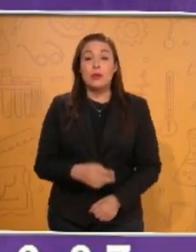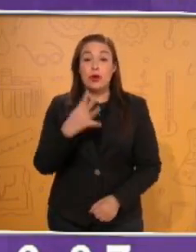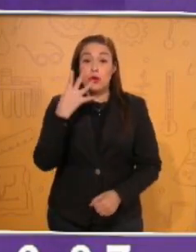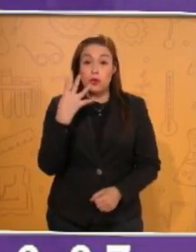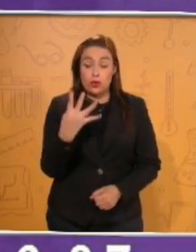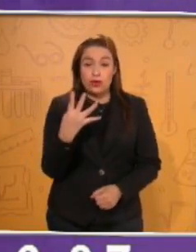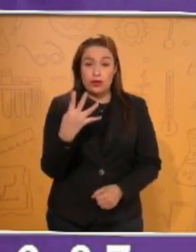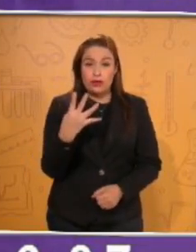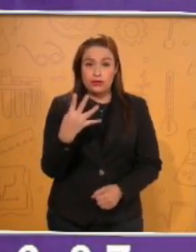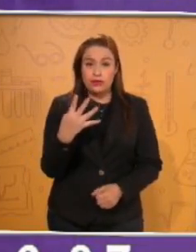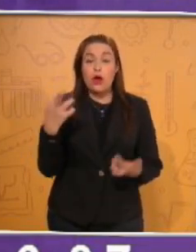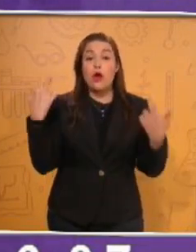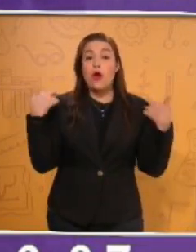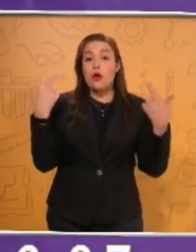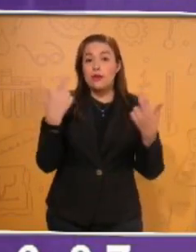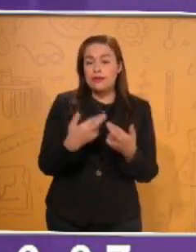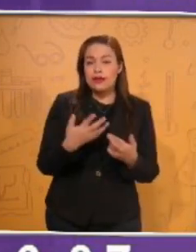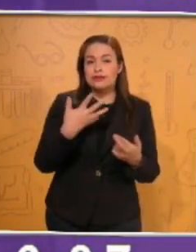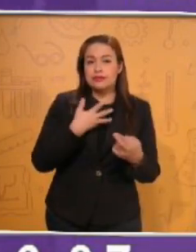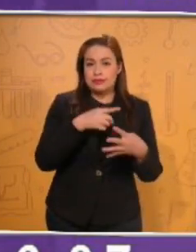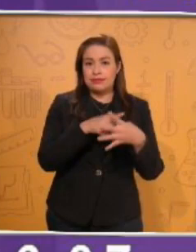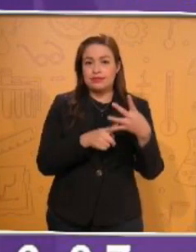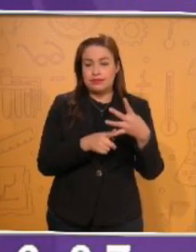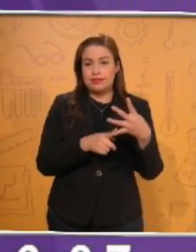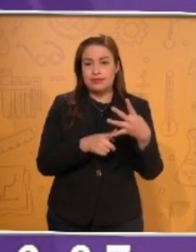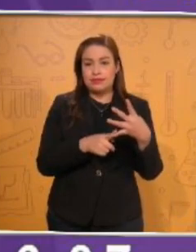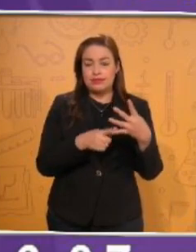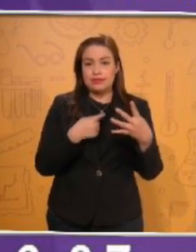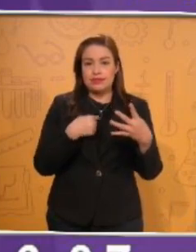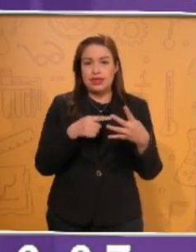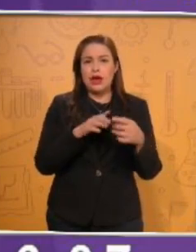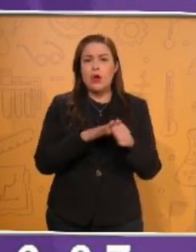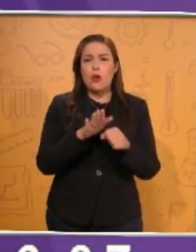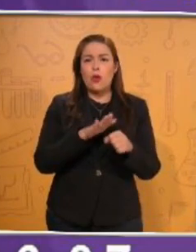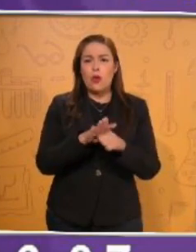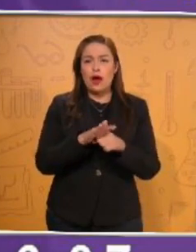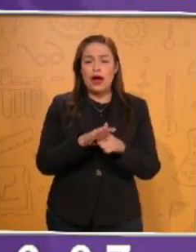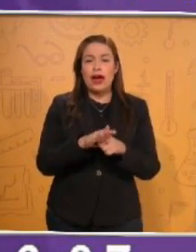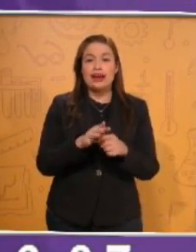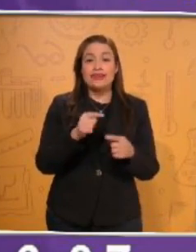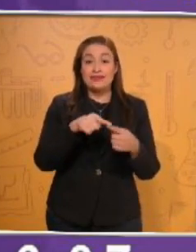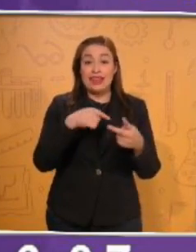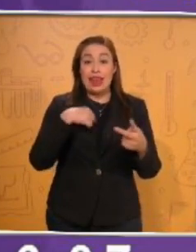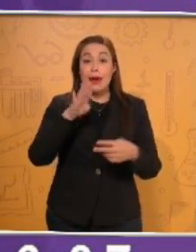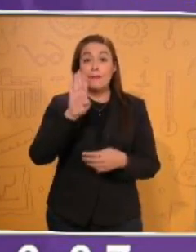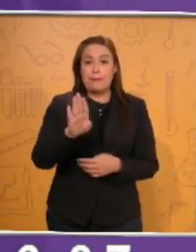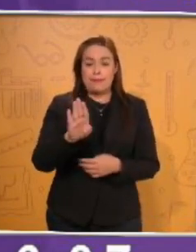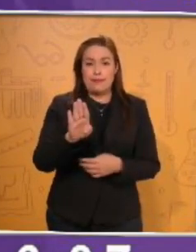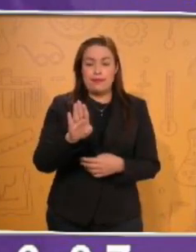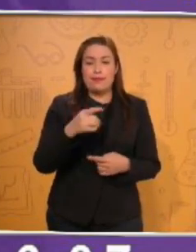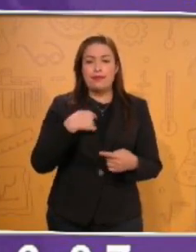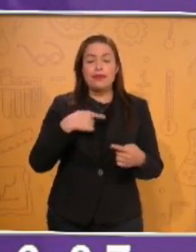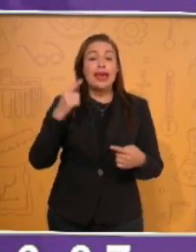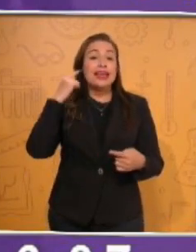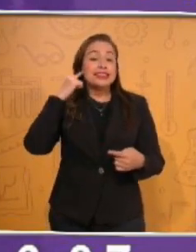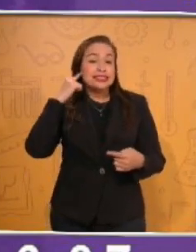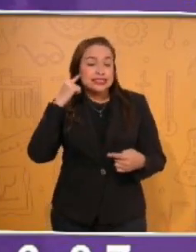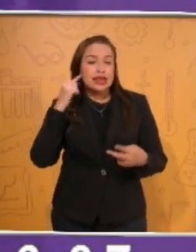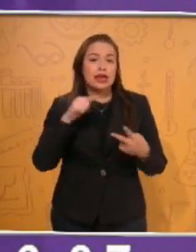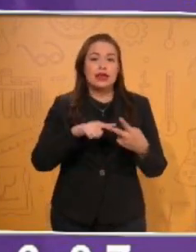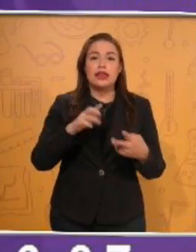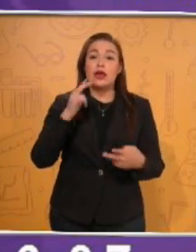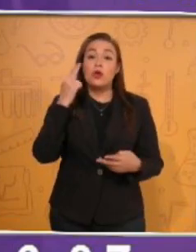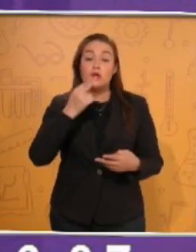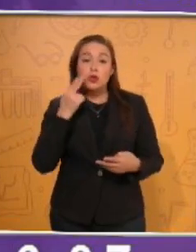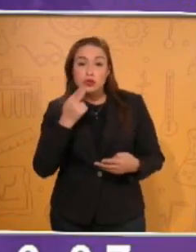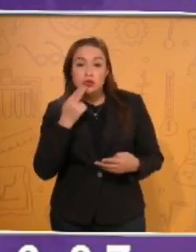teachers. Then we have the options. A, work. Option B, listen. C, used.